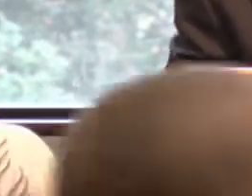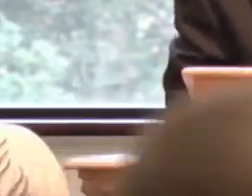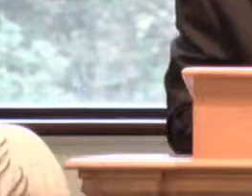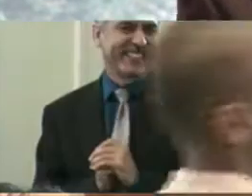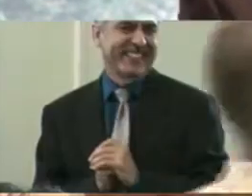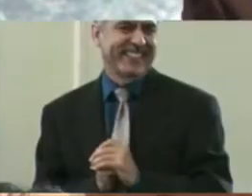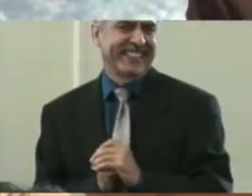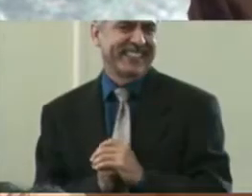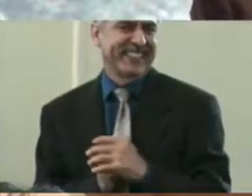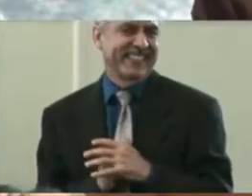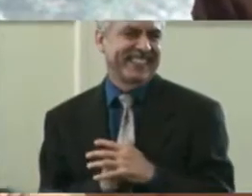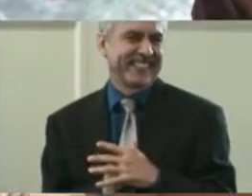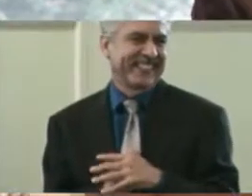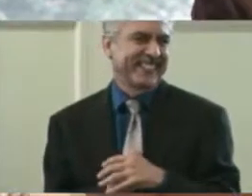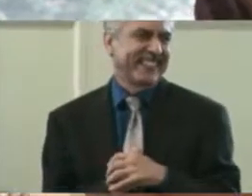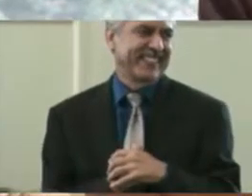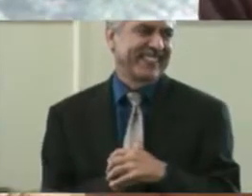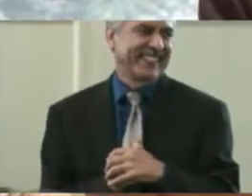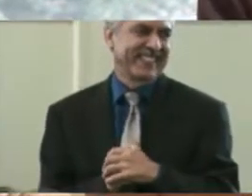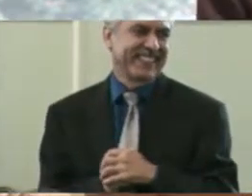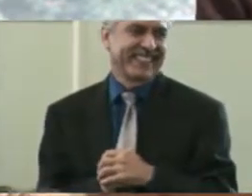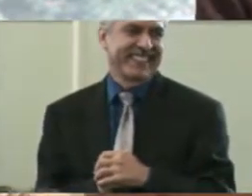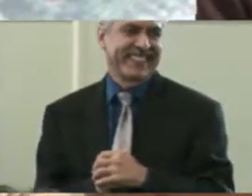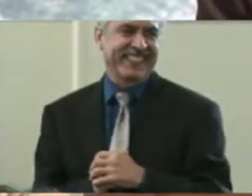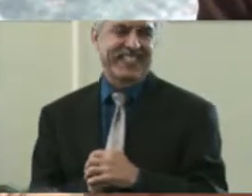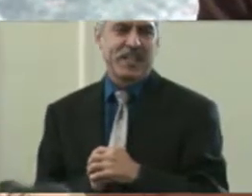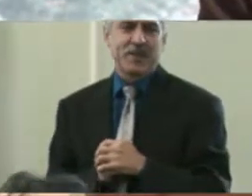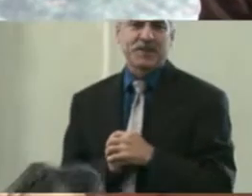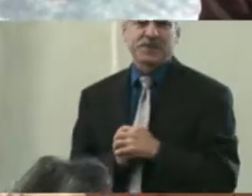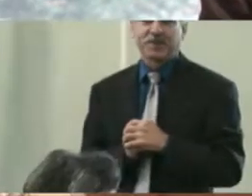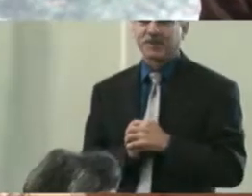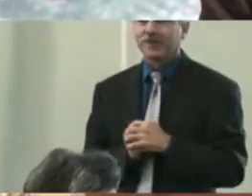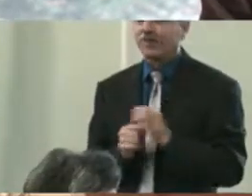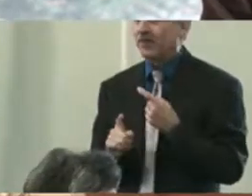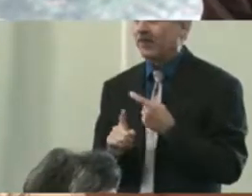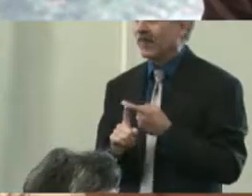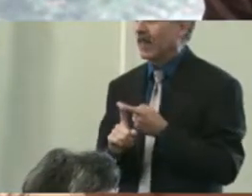Keep your hands up. Something is coming your way. And they're from